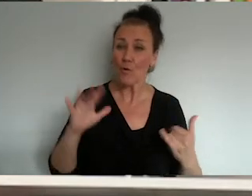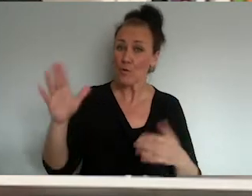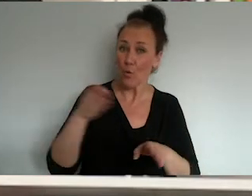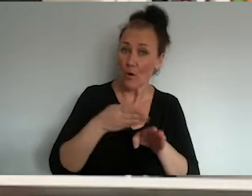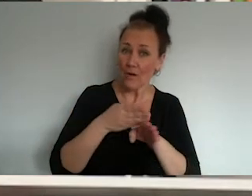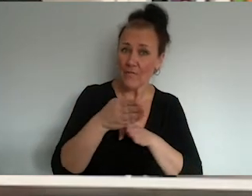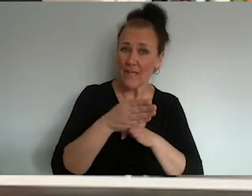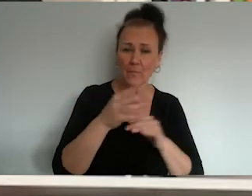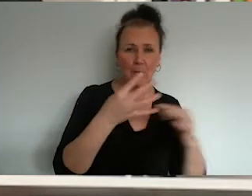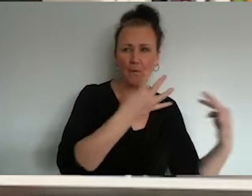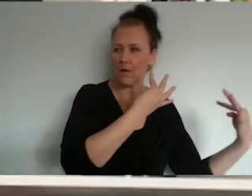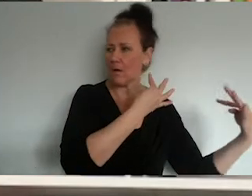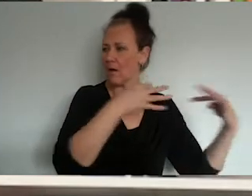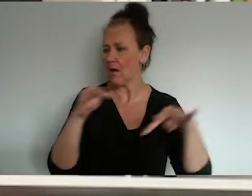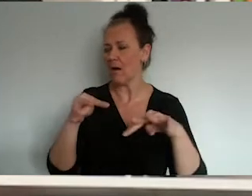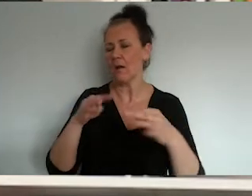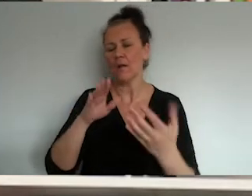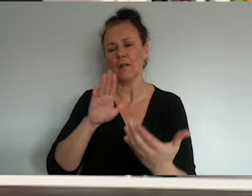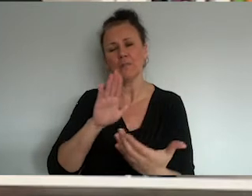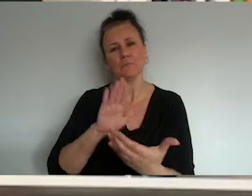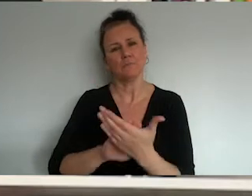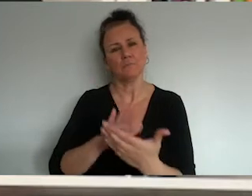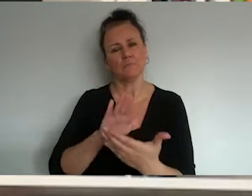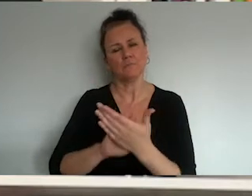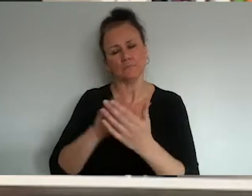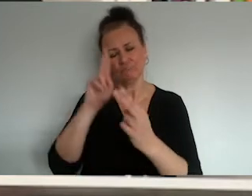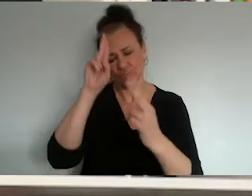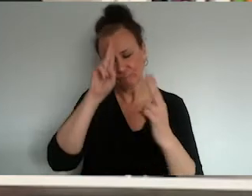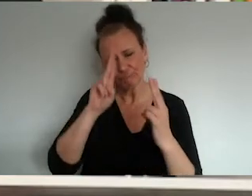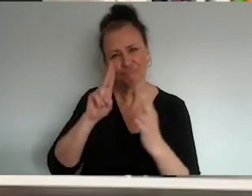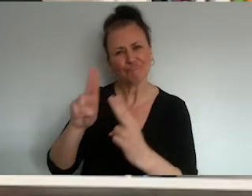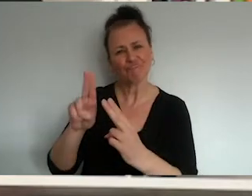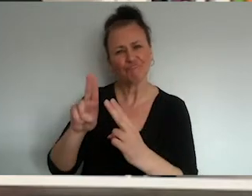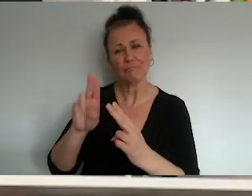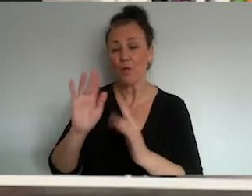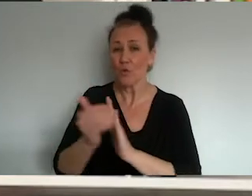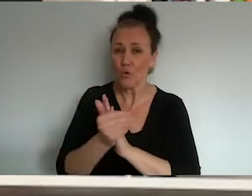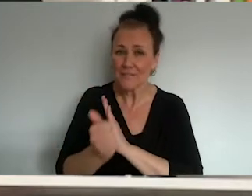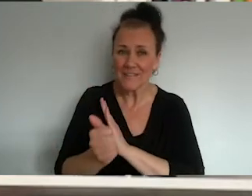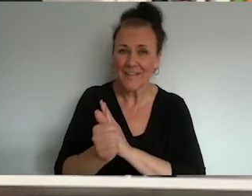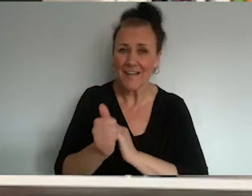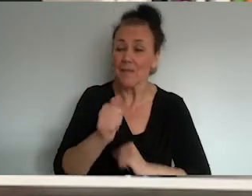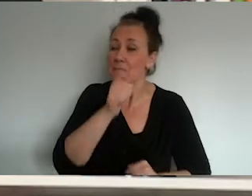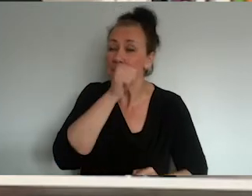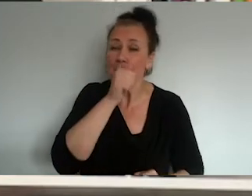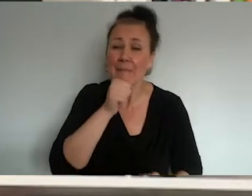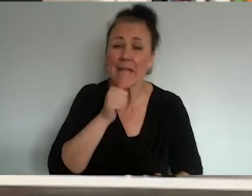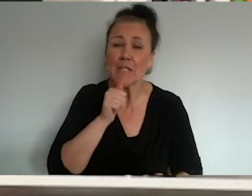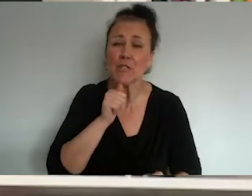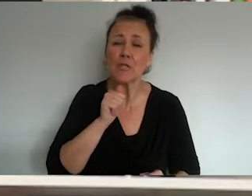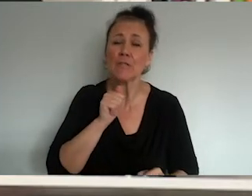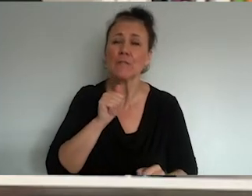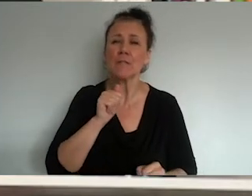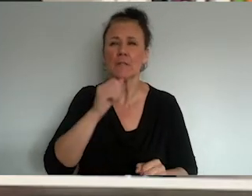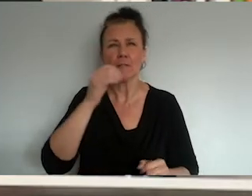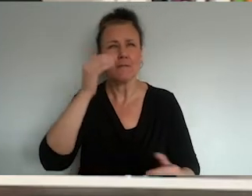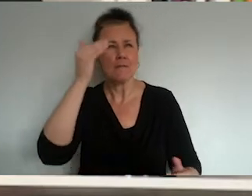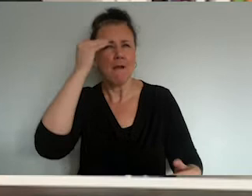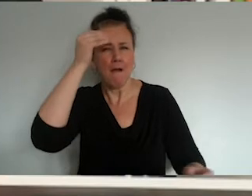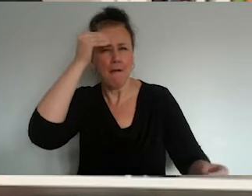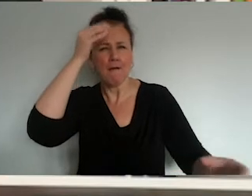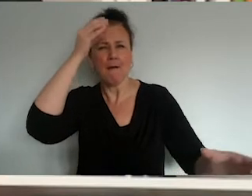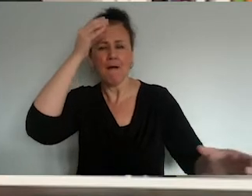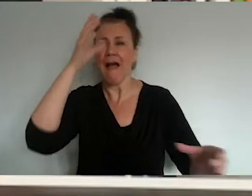long overdue respect and recognition for their exceptional skill, patience,